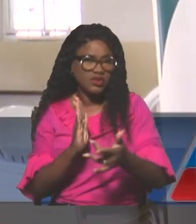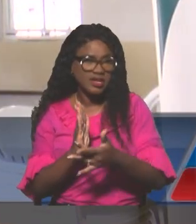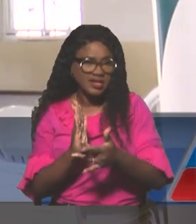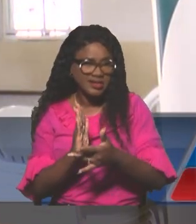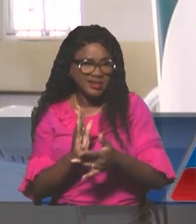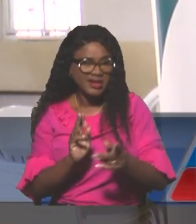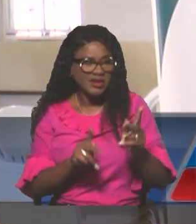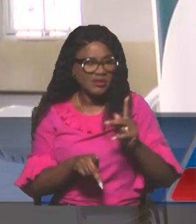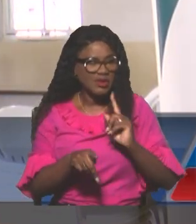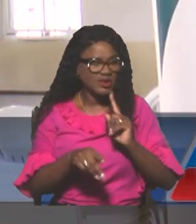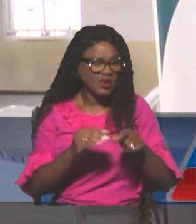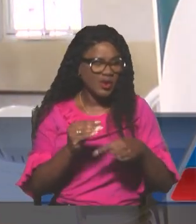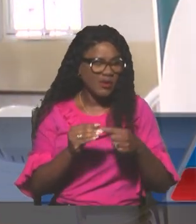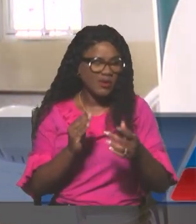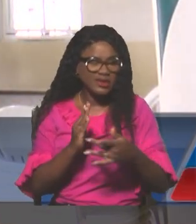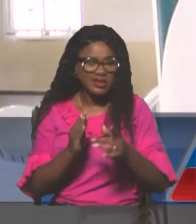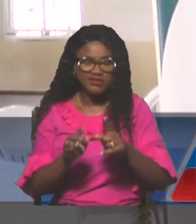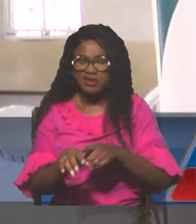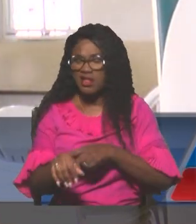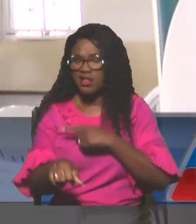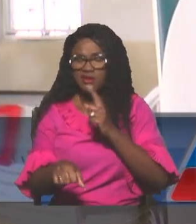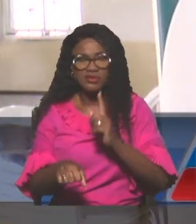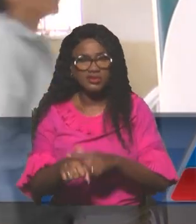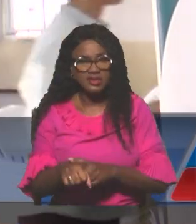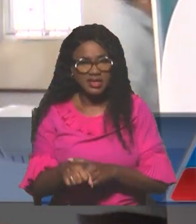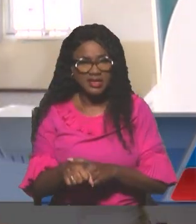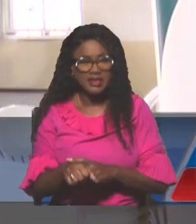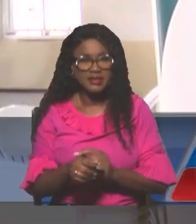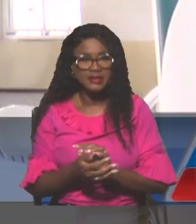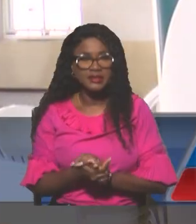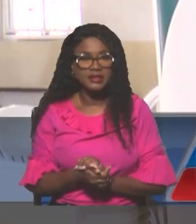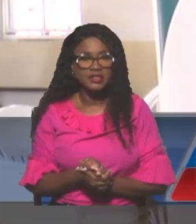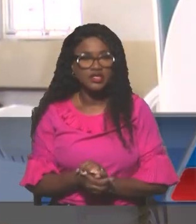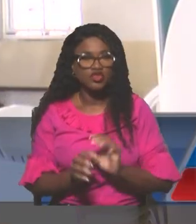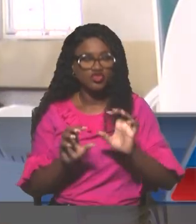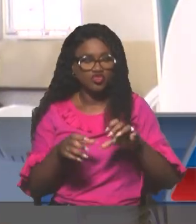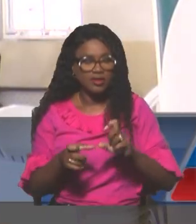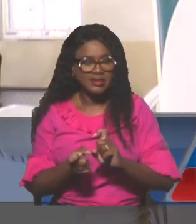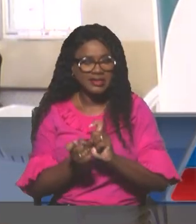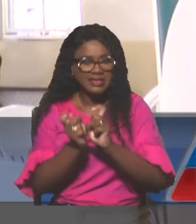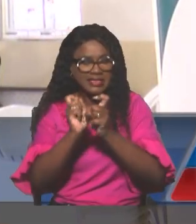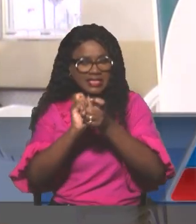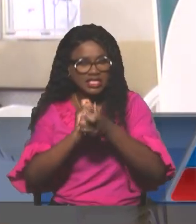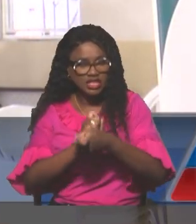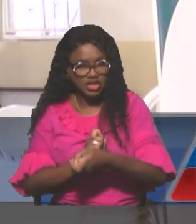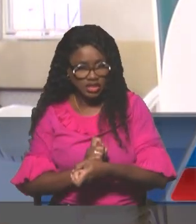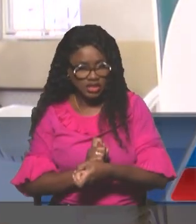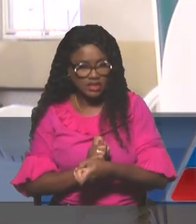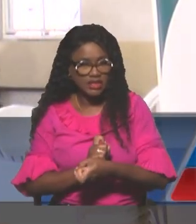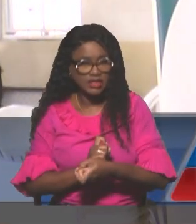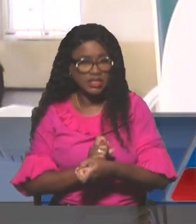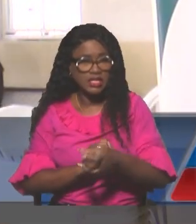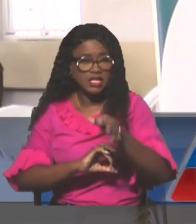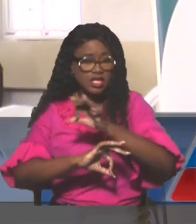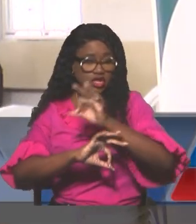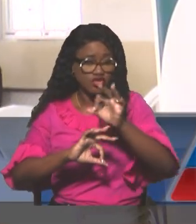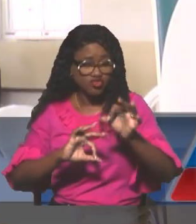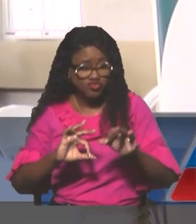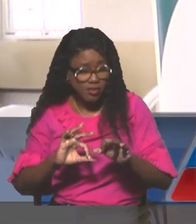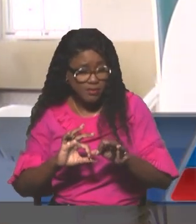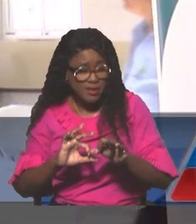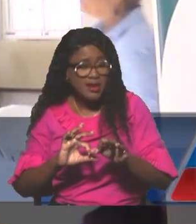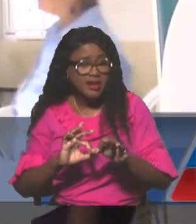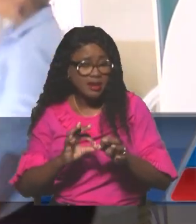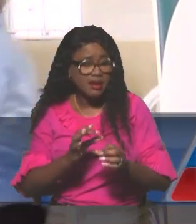have been talking technologies for the longest while they exist. We can transform Caribbean productivity,